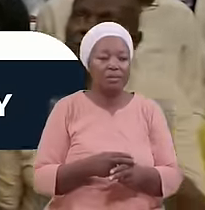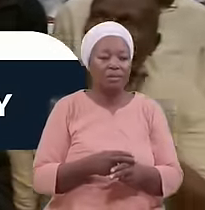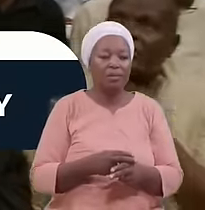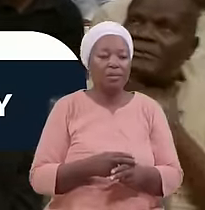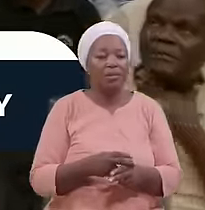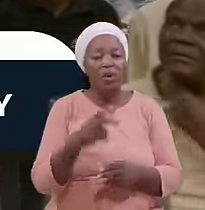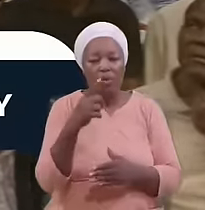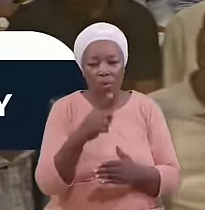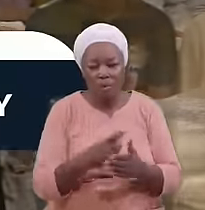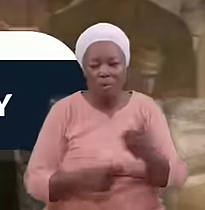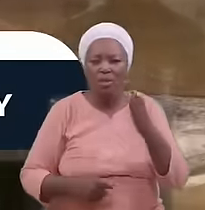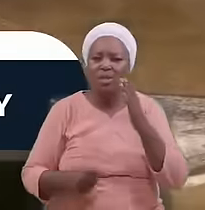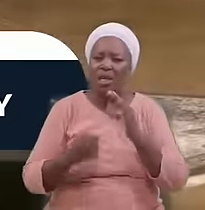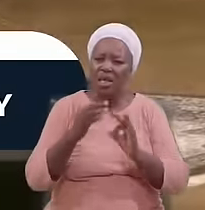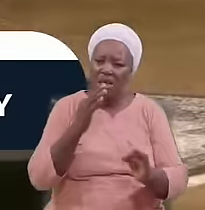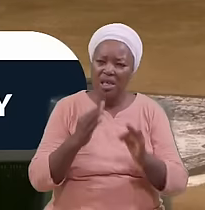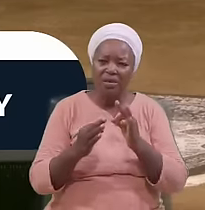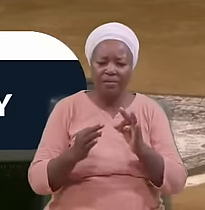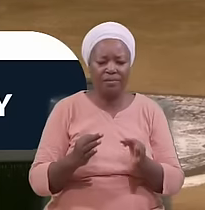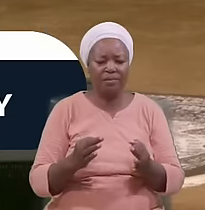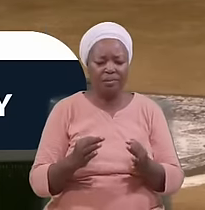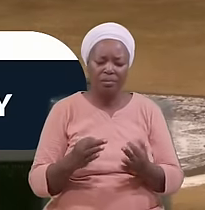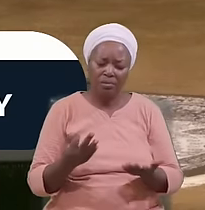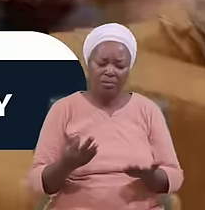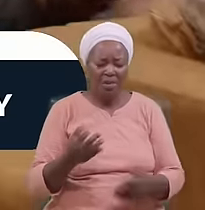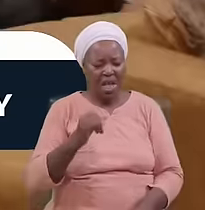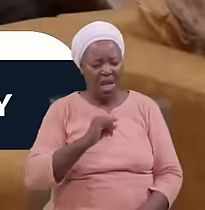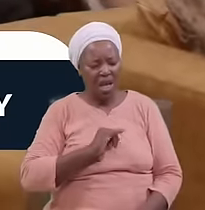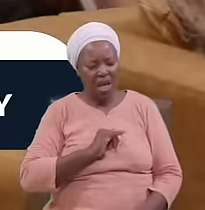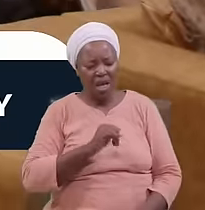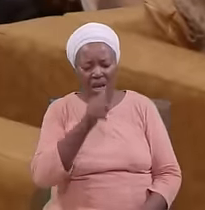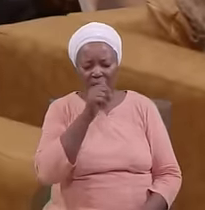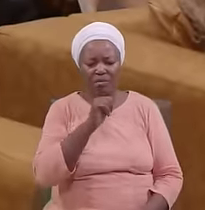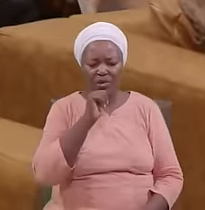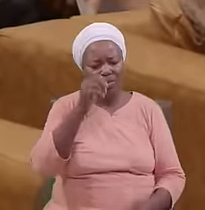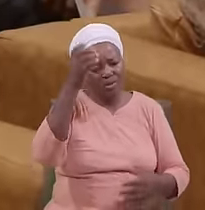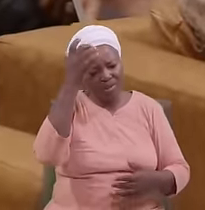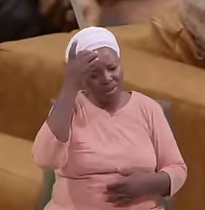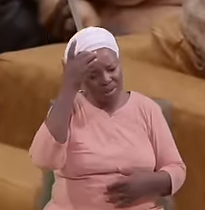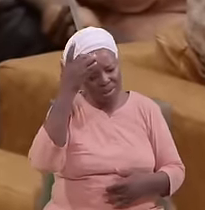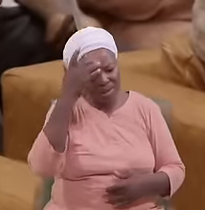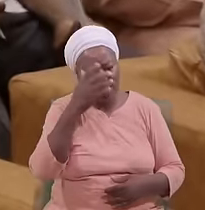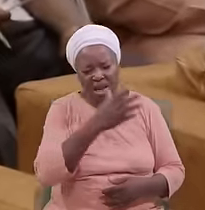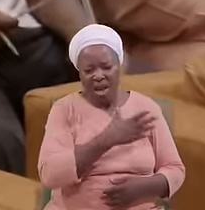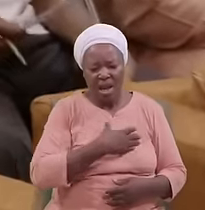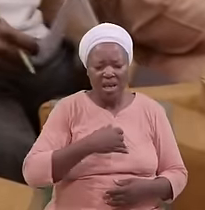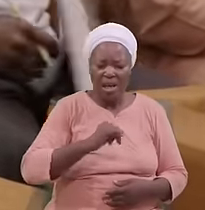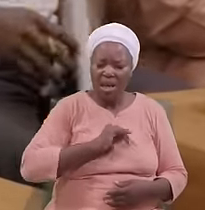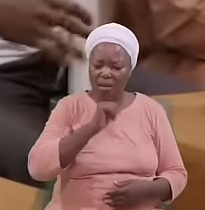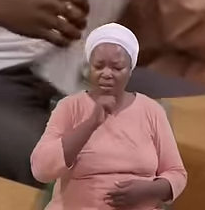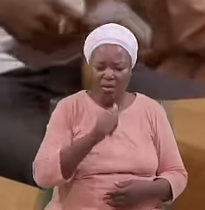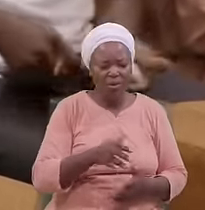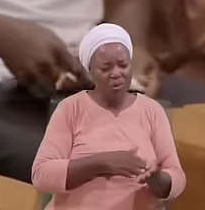What if I am not sick? I am not weak? and I walk in the way he